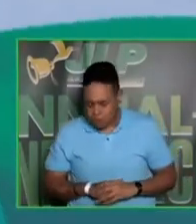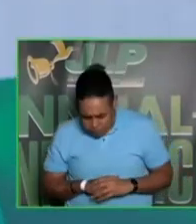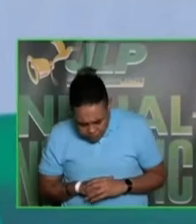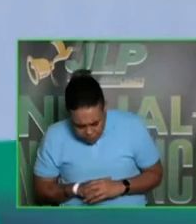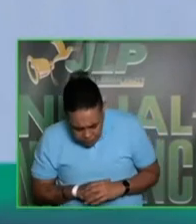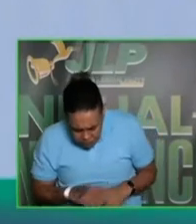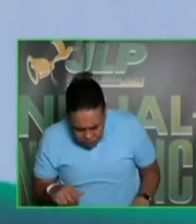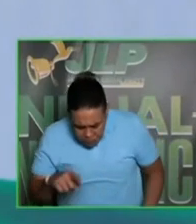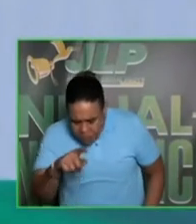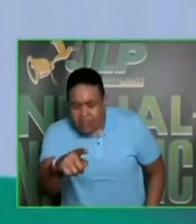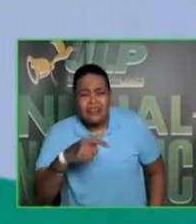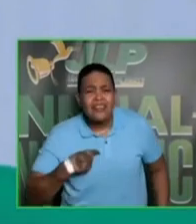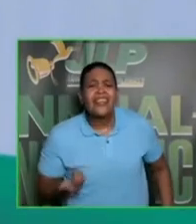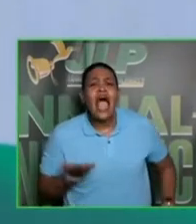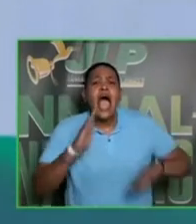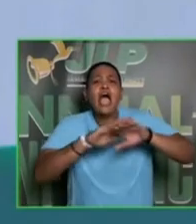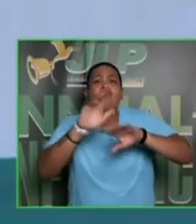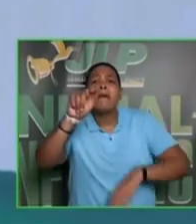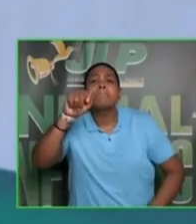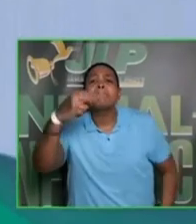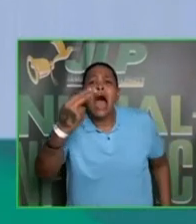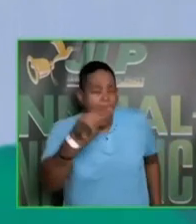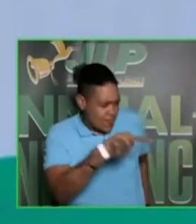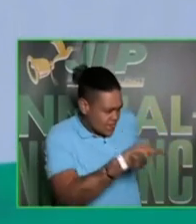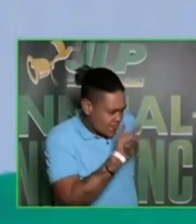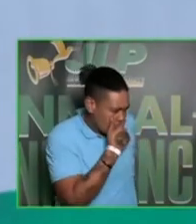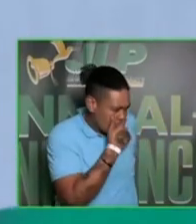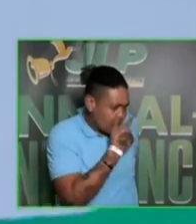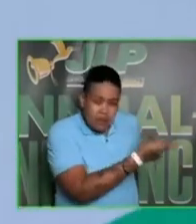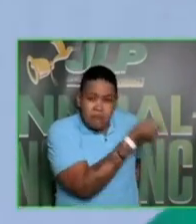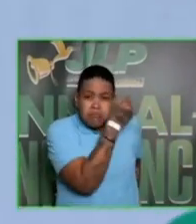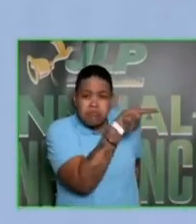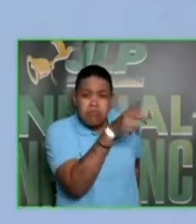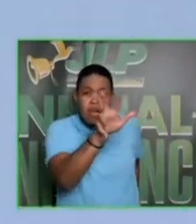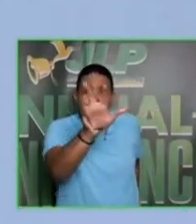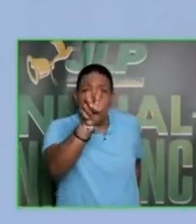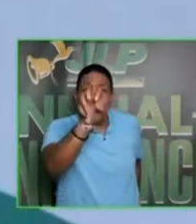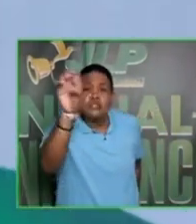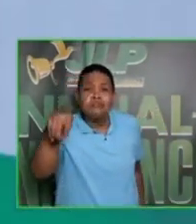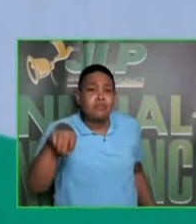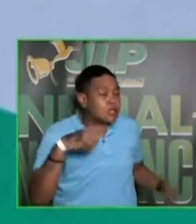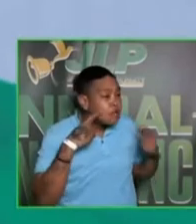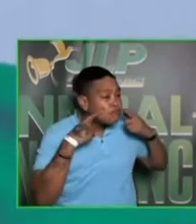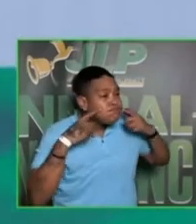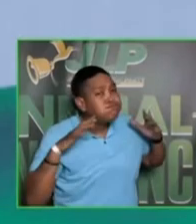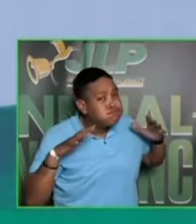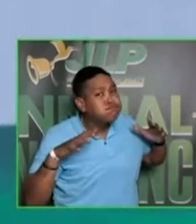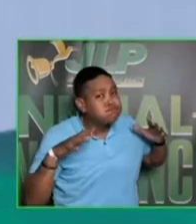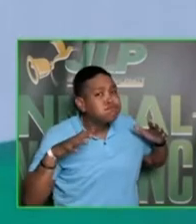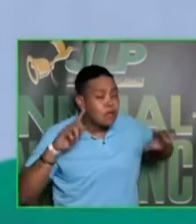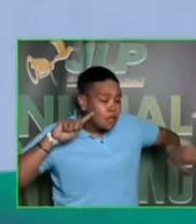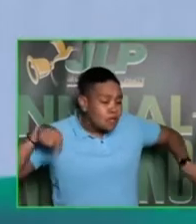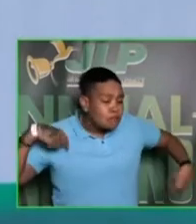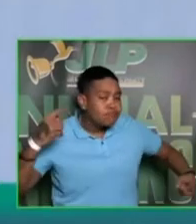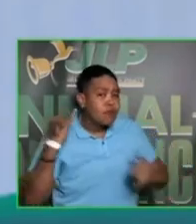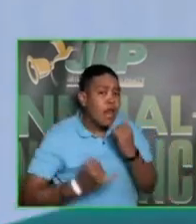We have increased path benefits by 30% in the last